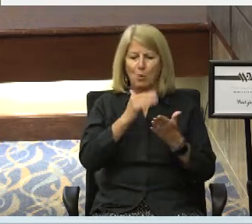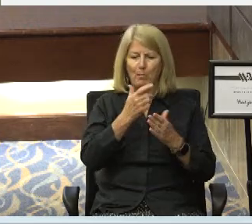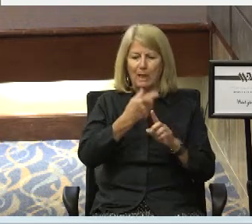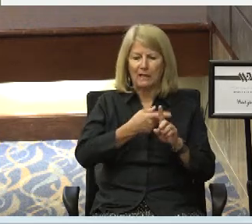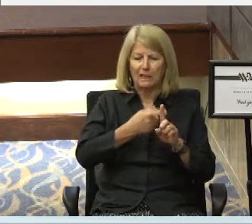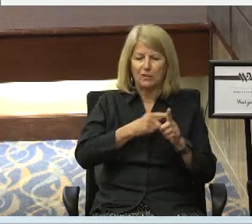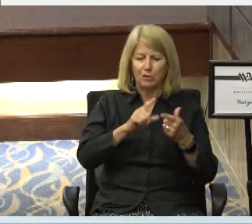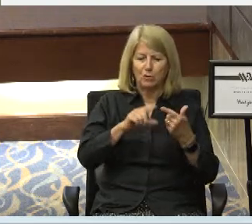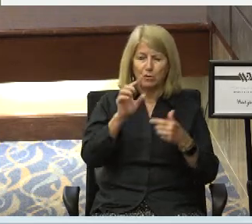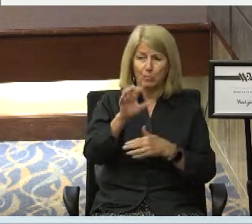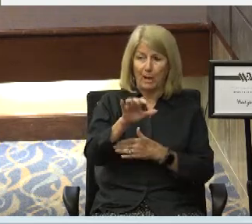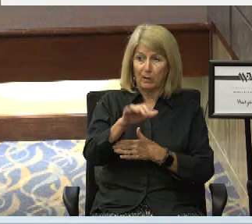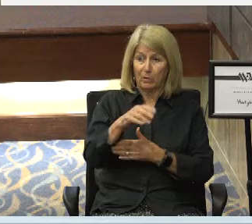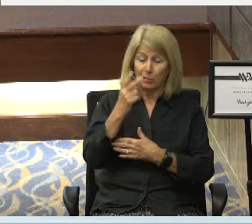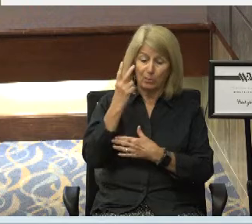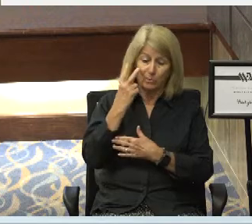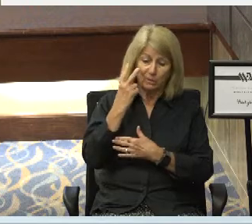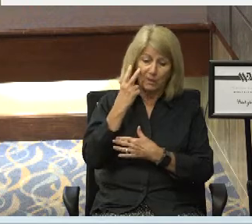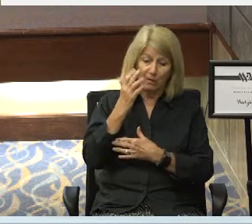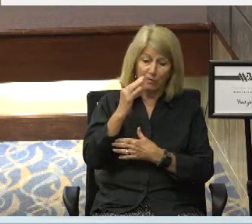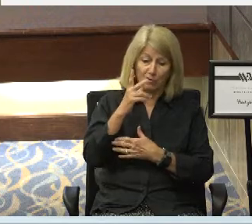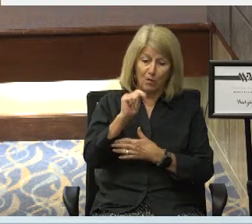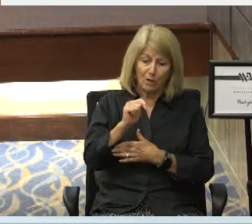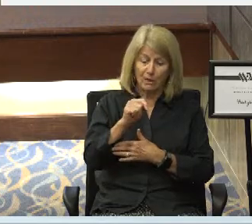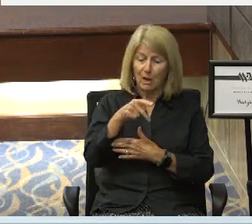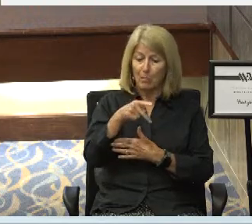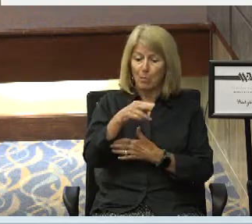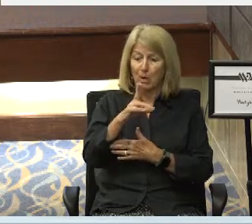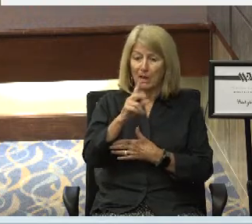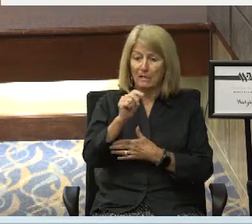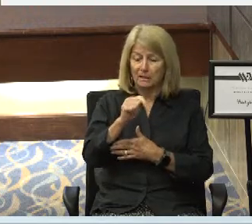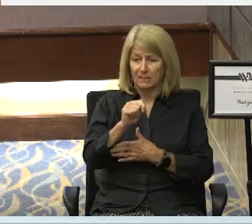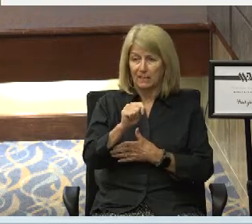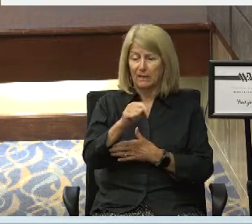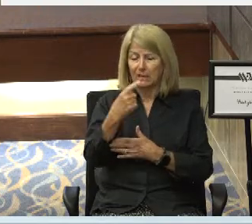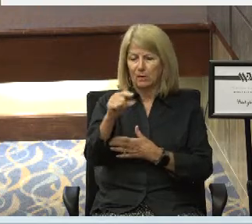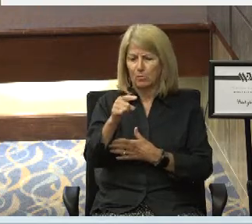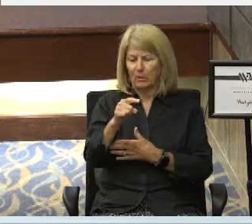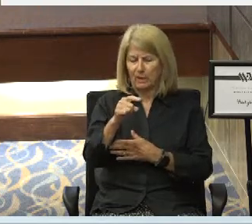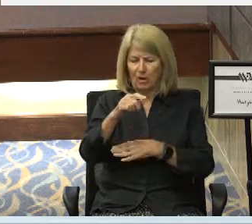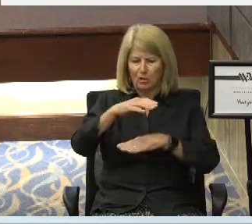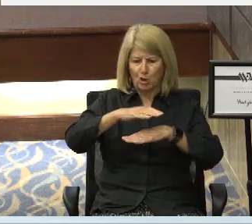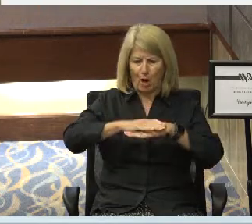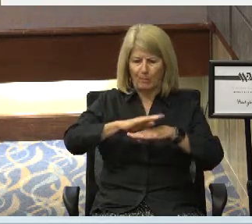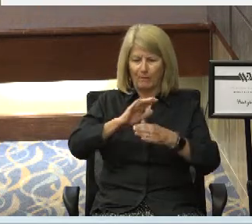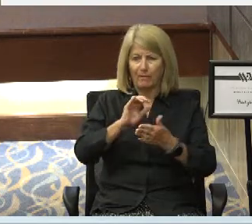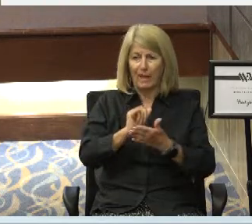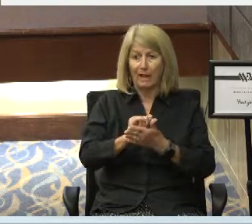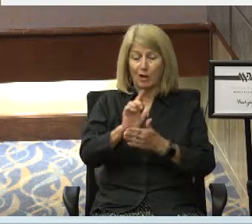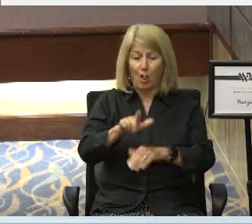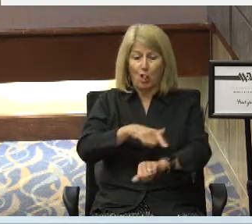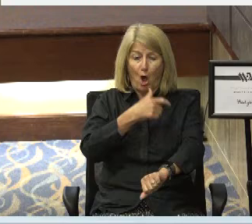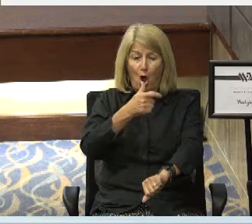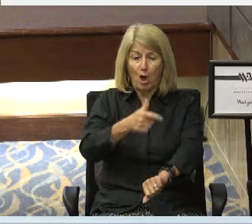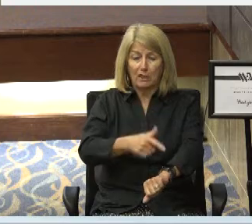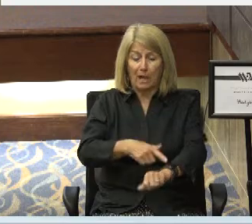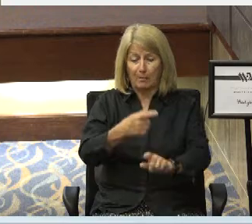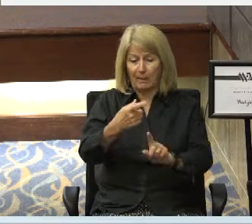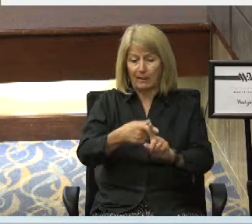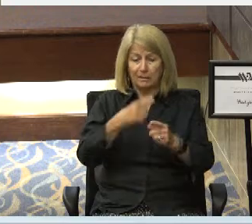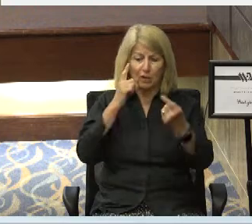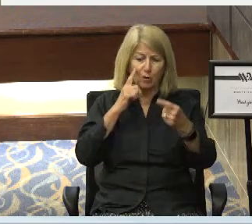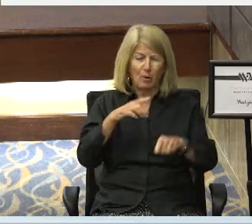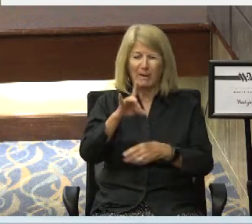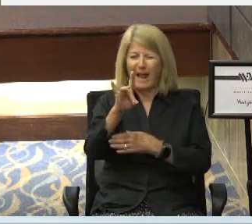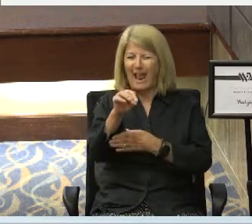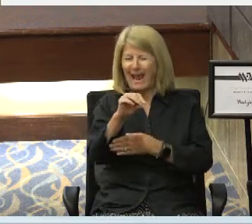see the pavilion footprint shown in green here that would sit on top of it. So there'll be a long-term lease agreement, 80 years with an option